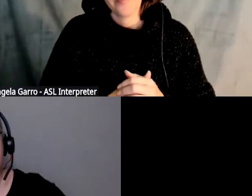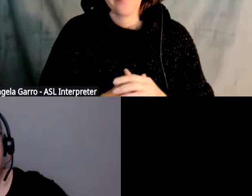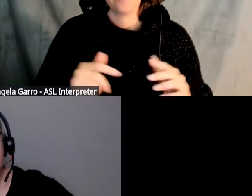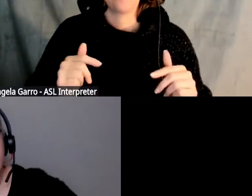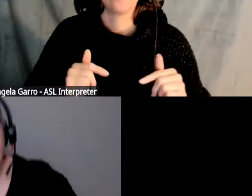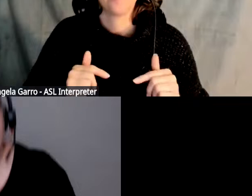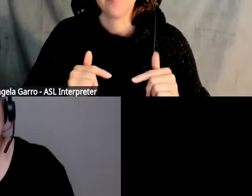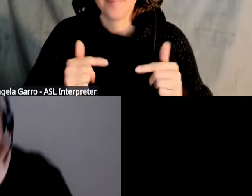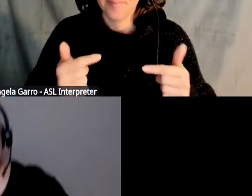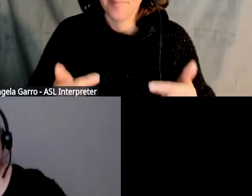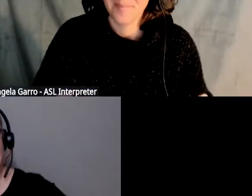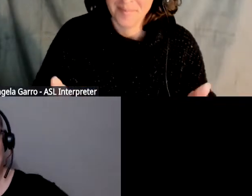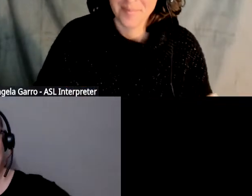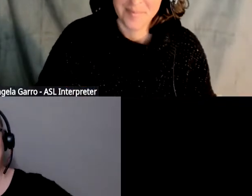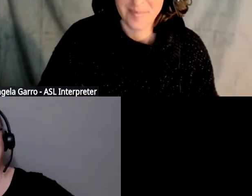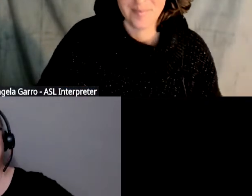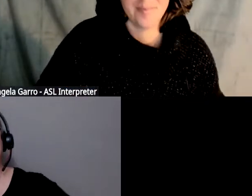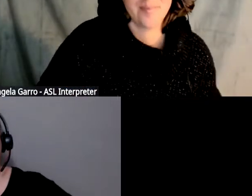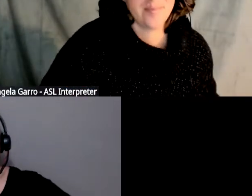Adriana Gomez.